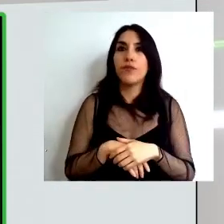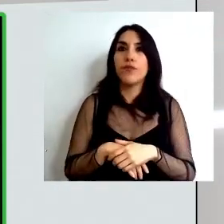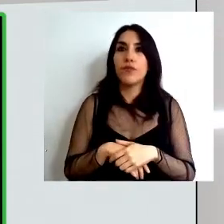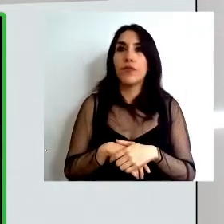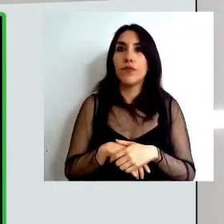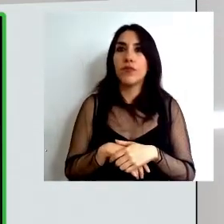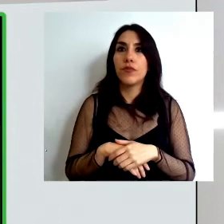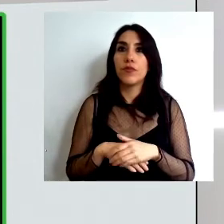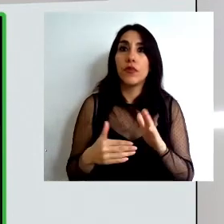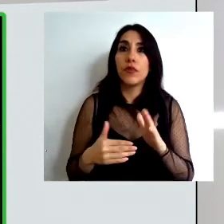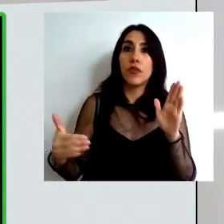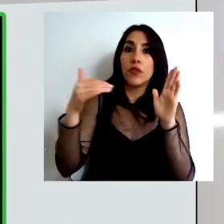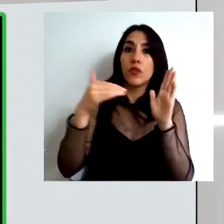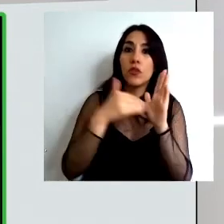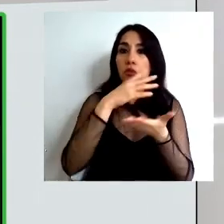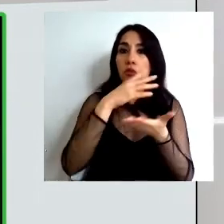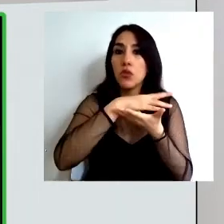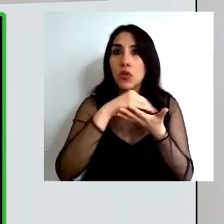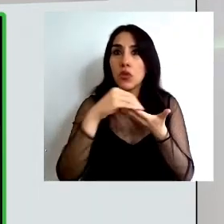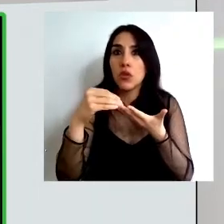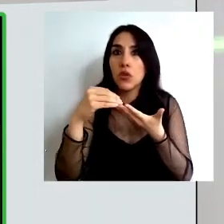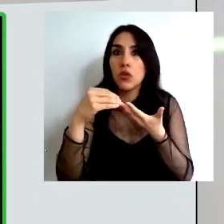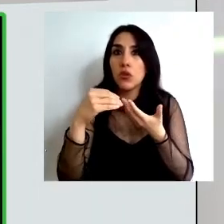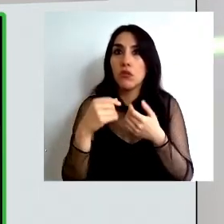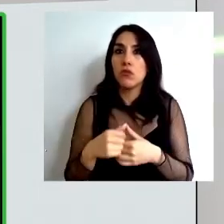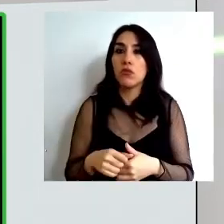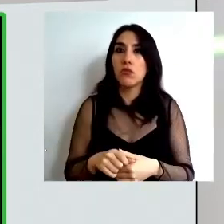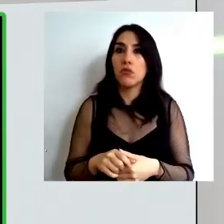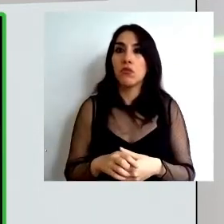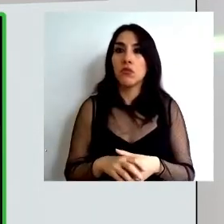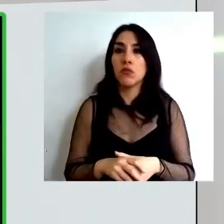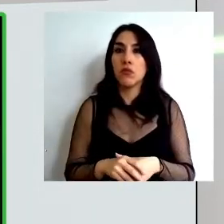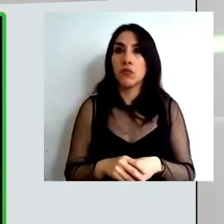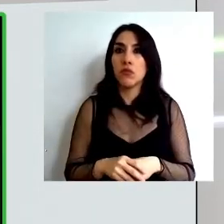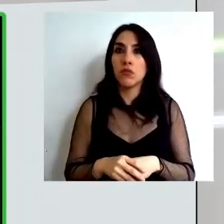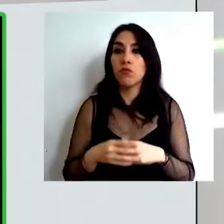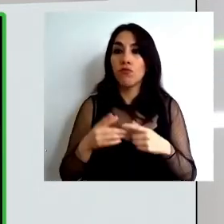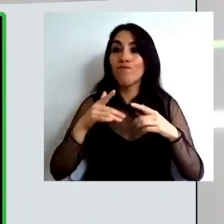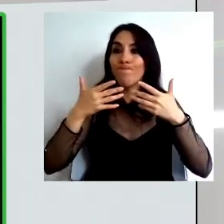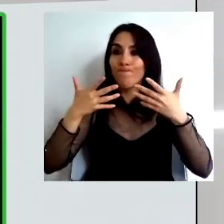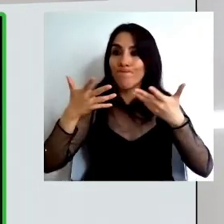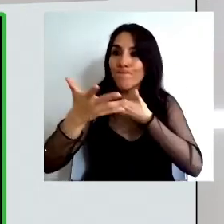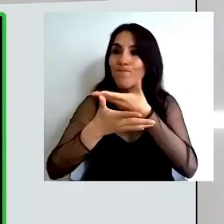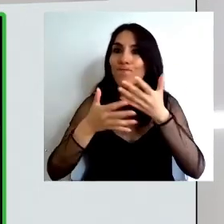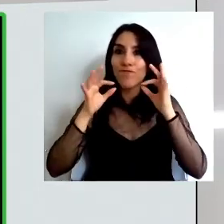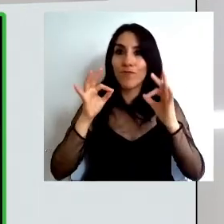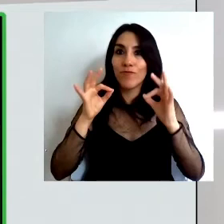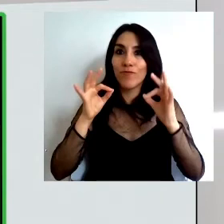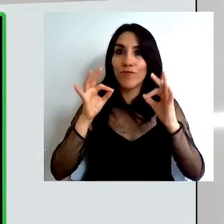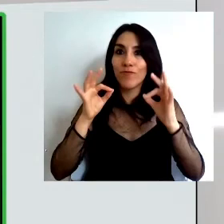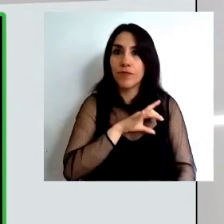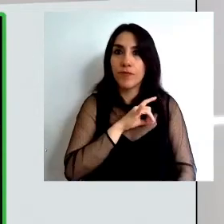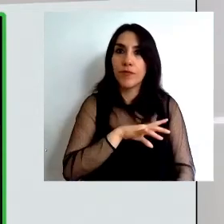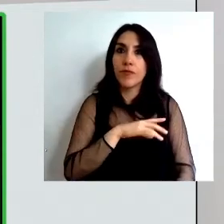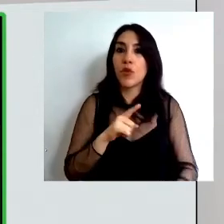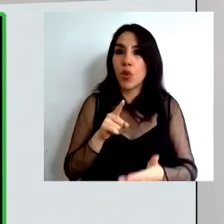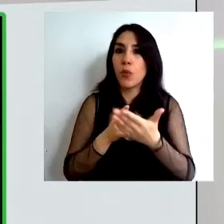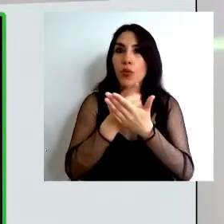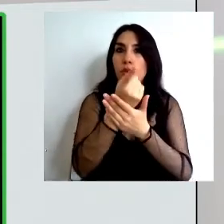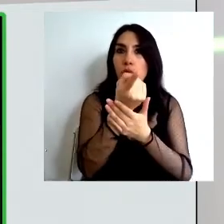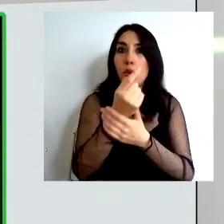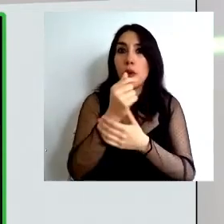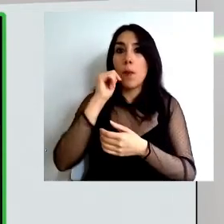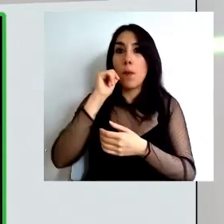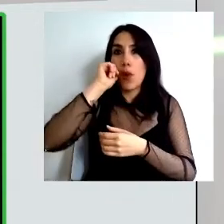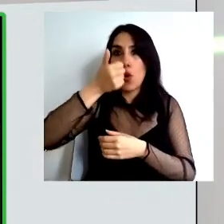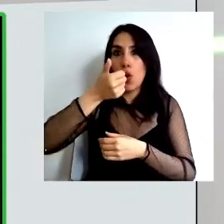And then tomorrow at 11:15, I think, 5 alumni of our impact transfer program will be